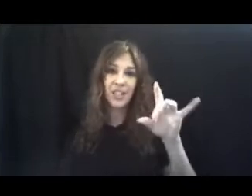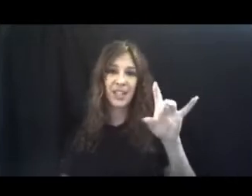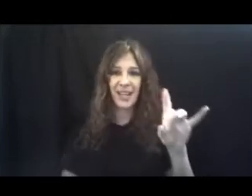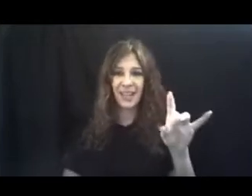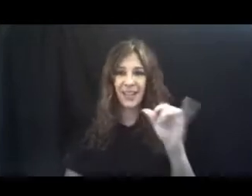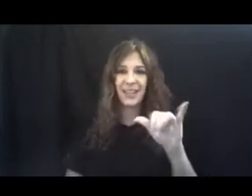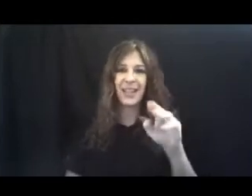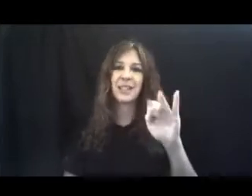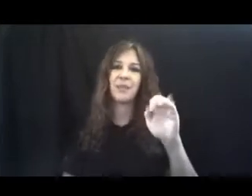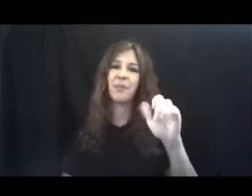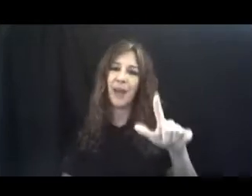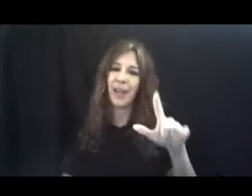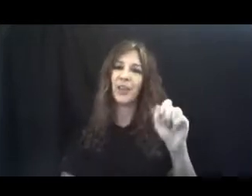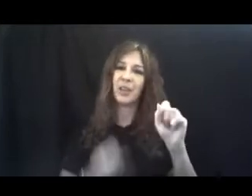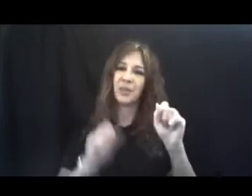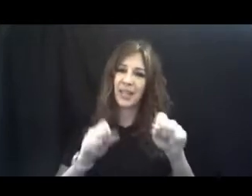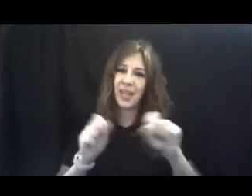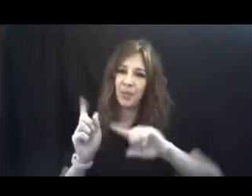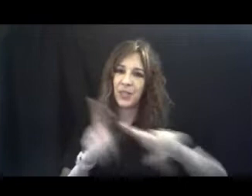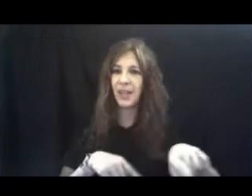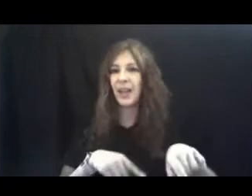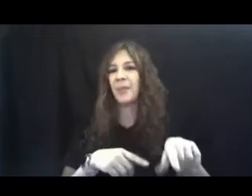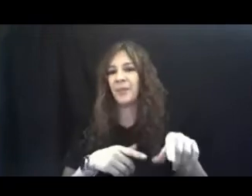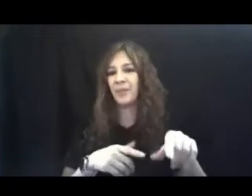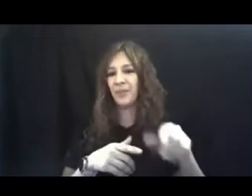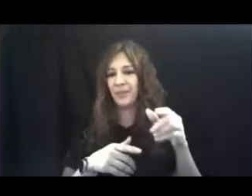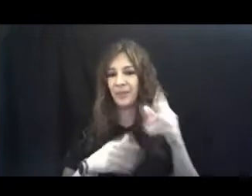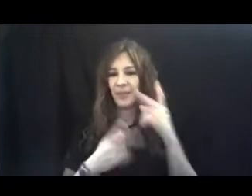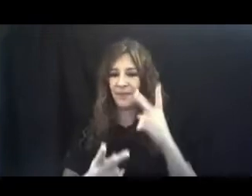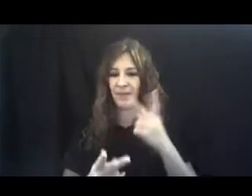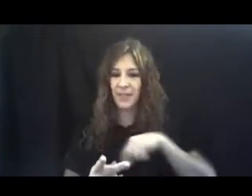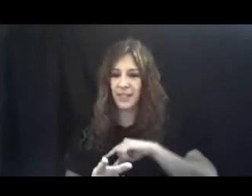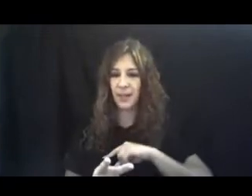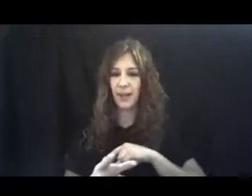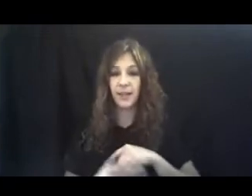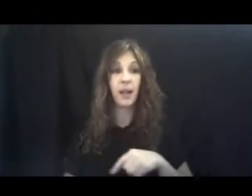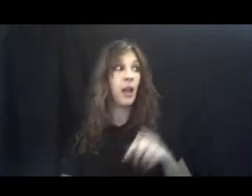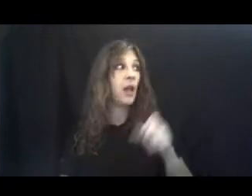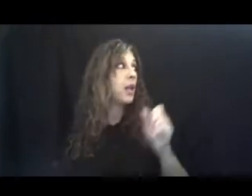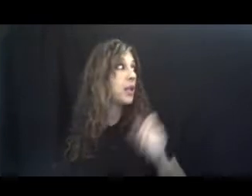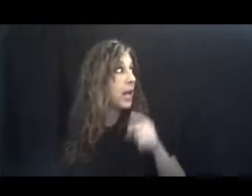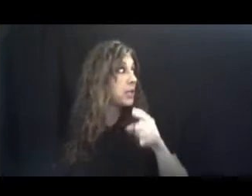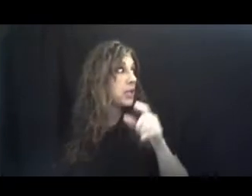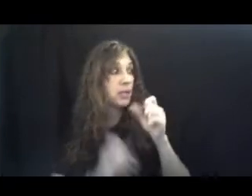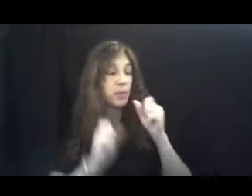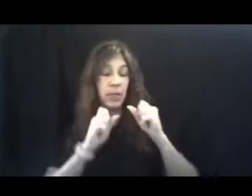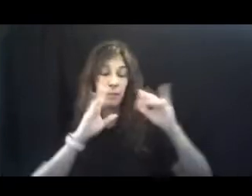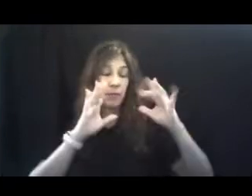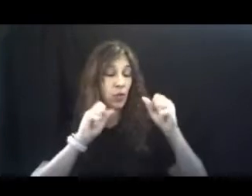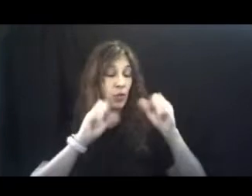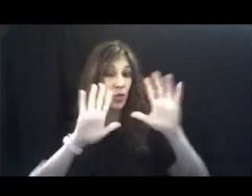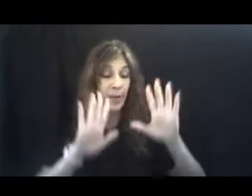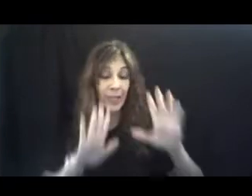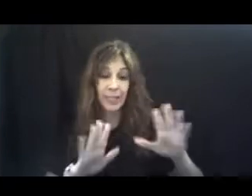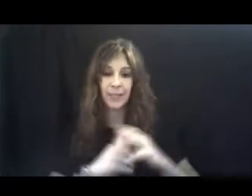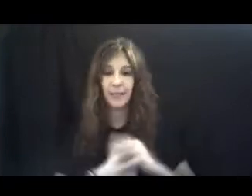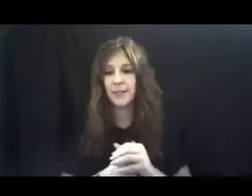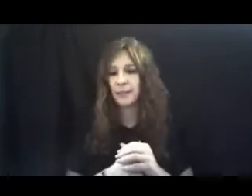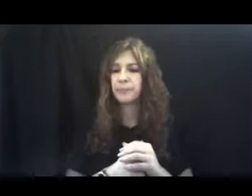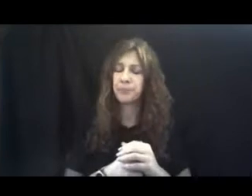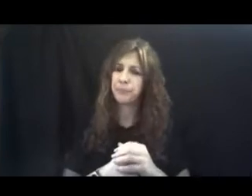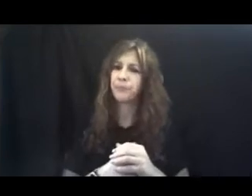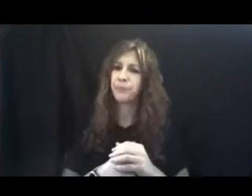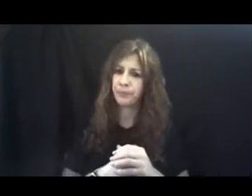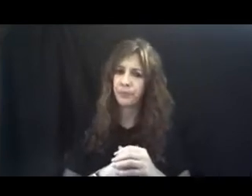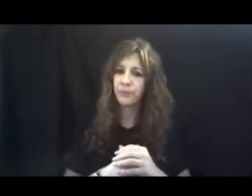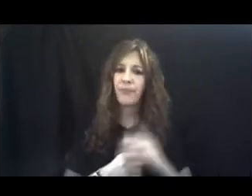stop by. Of course. Yeah, he's been tremendous. And so I think our next